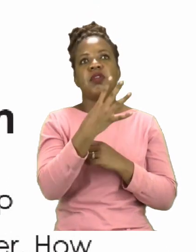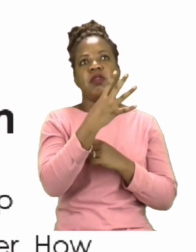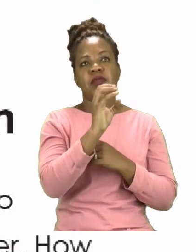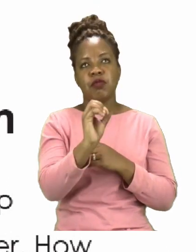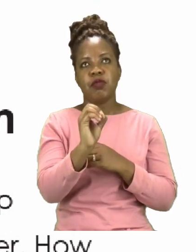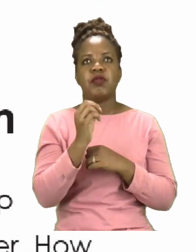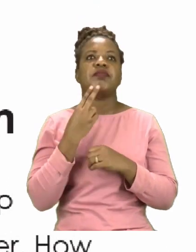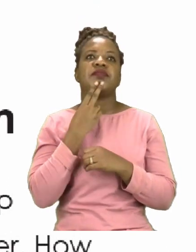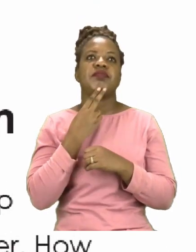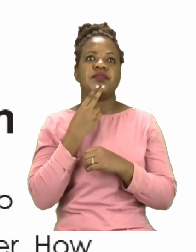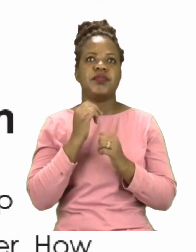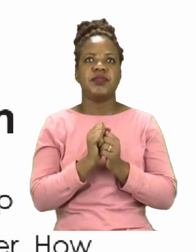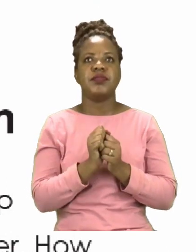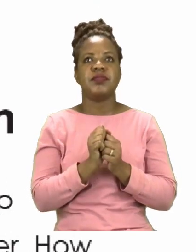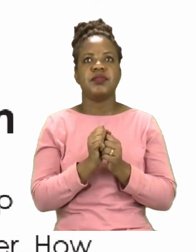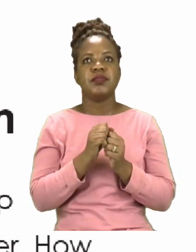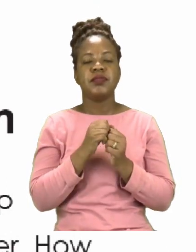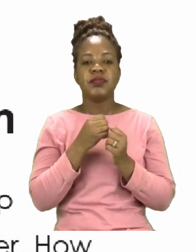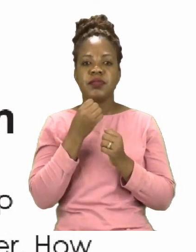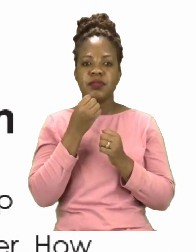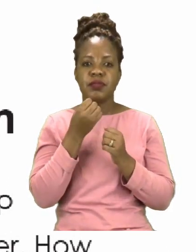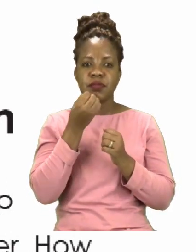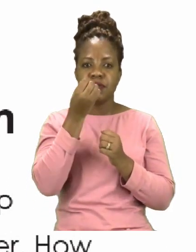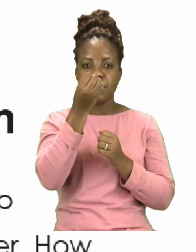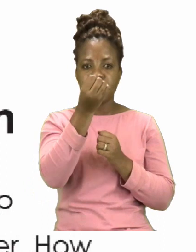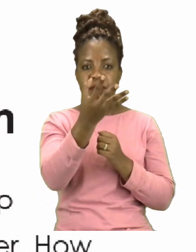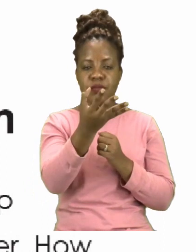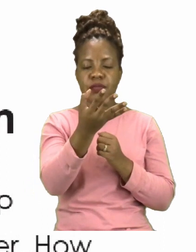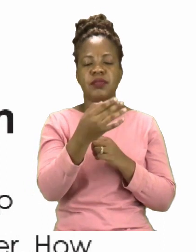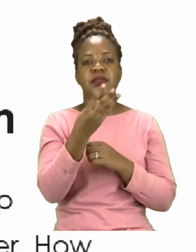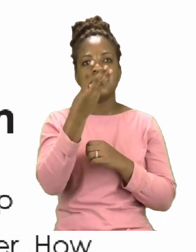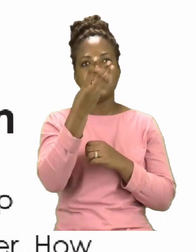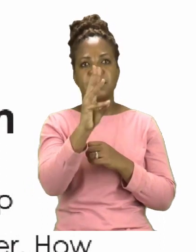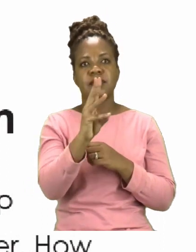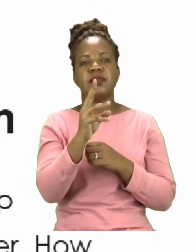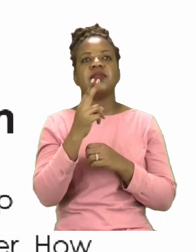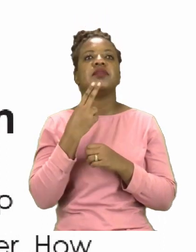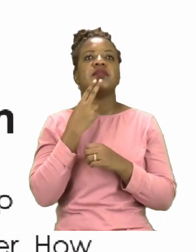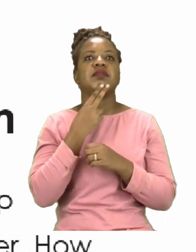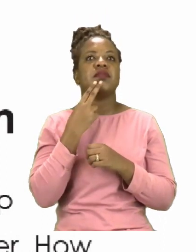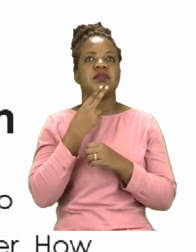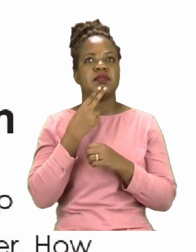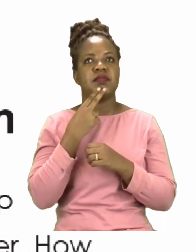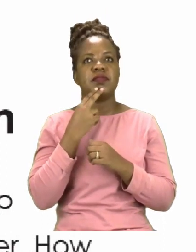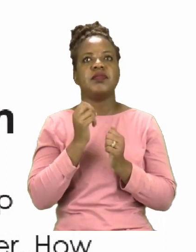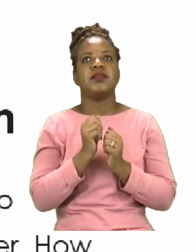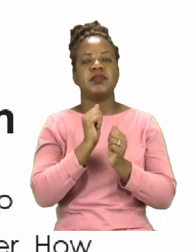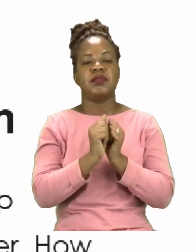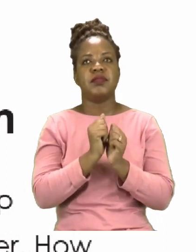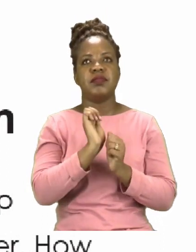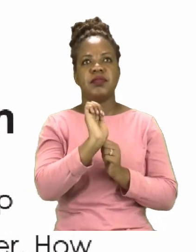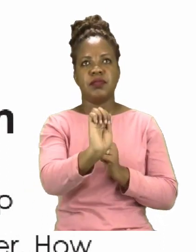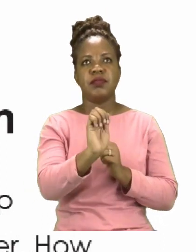gave 6 pencils to his brother. How many pencils did